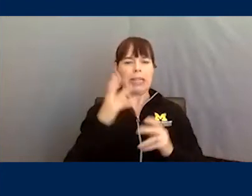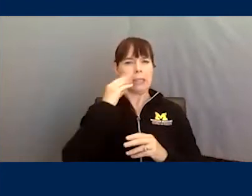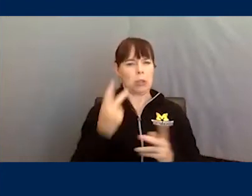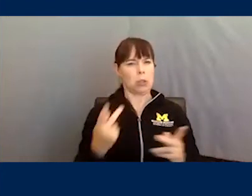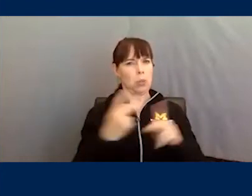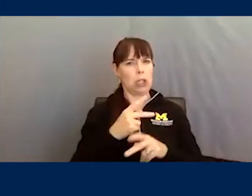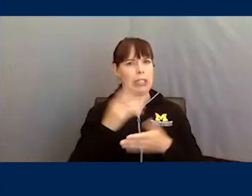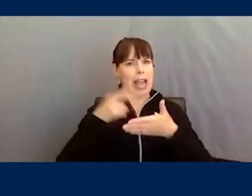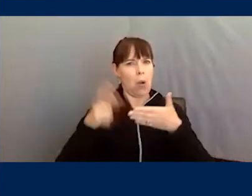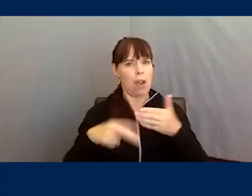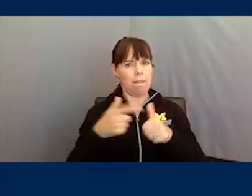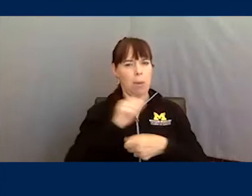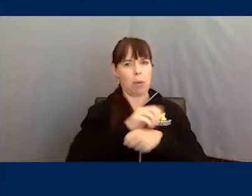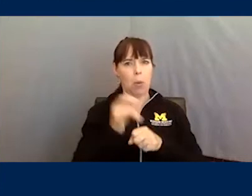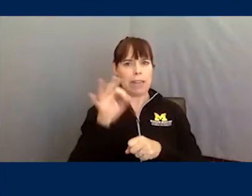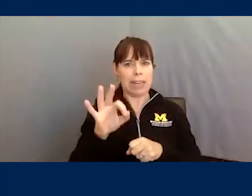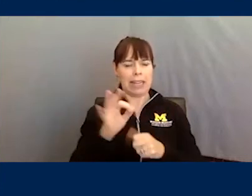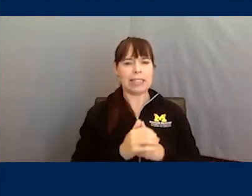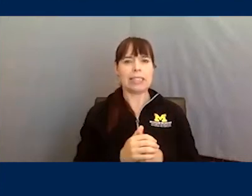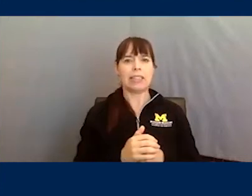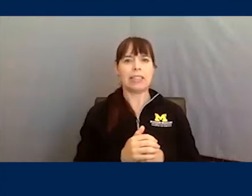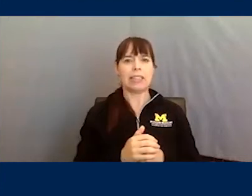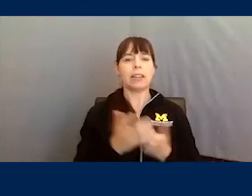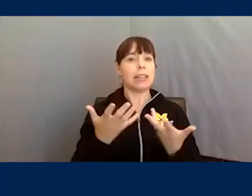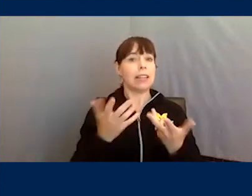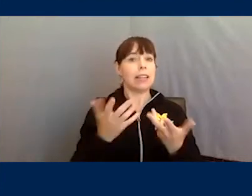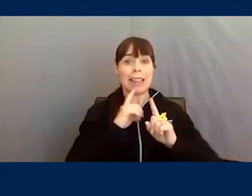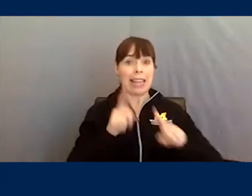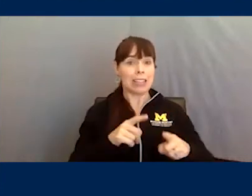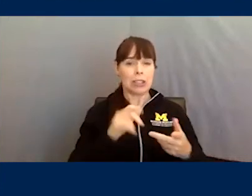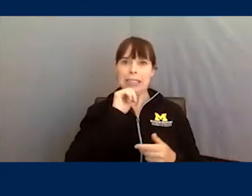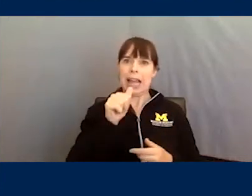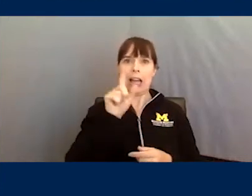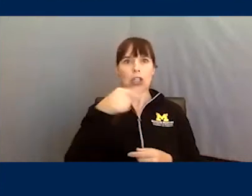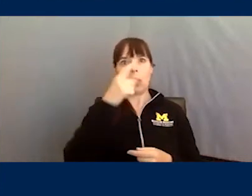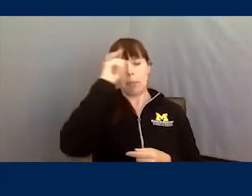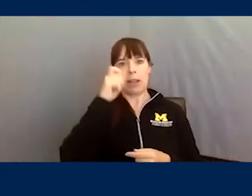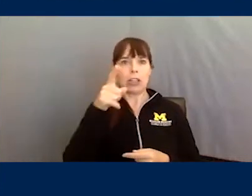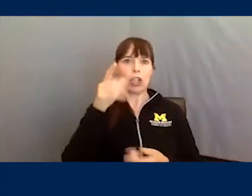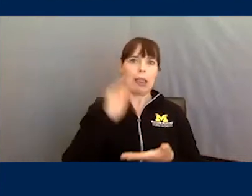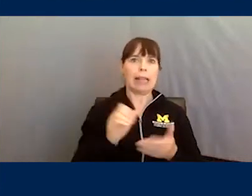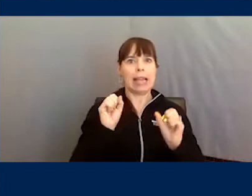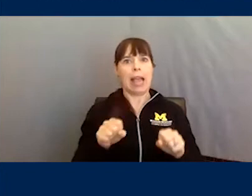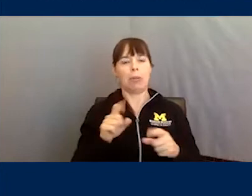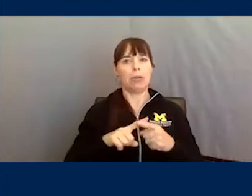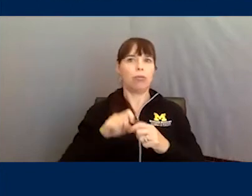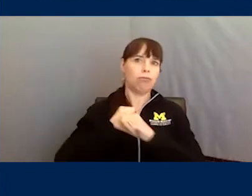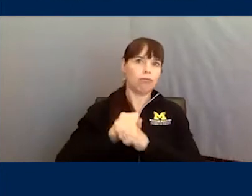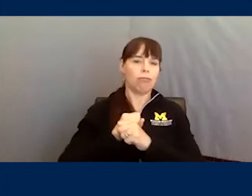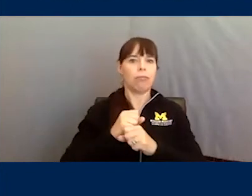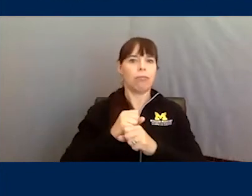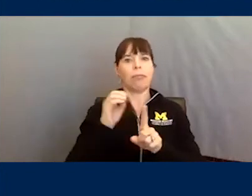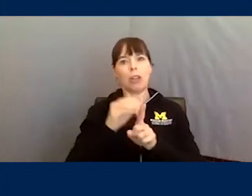from COVID-19? And the answer is not simply because they're less able to avoid exposure because